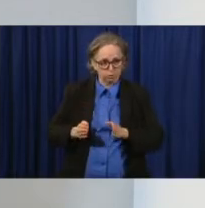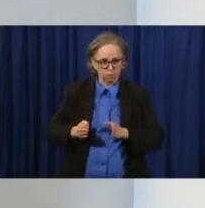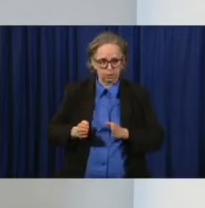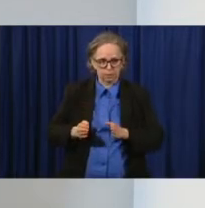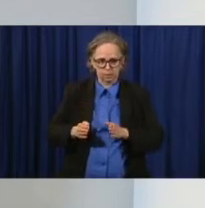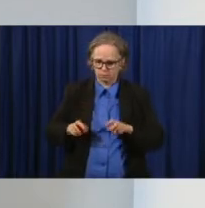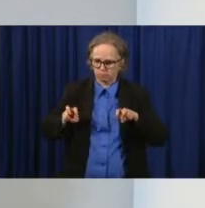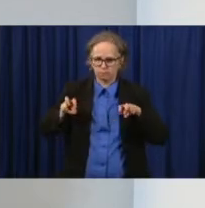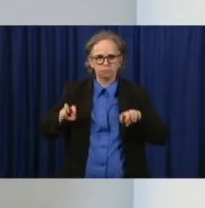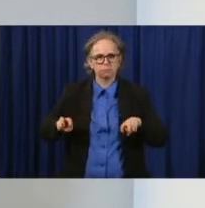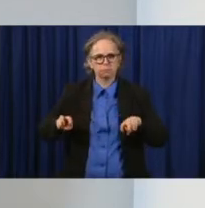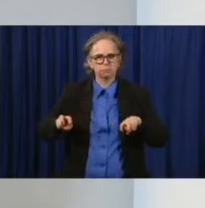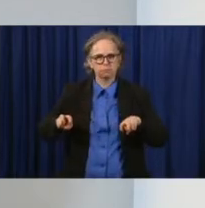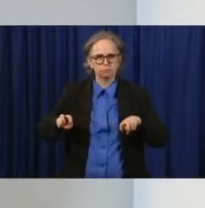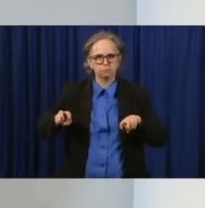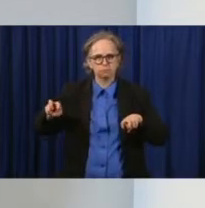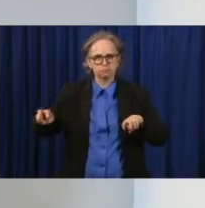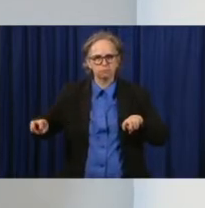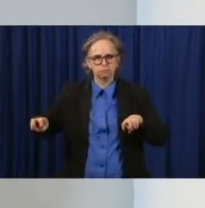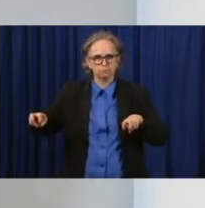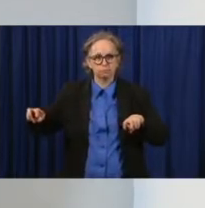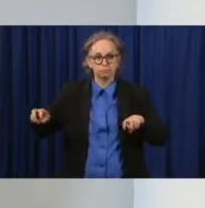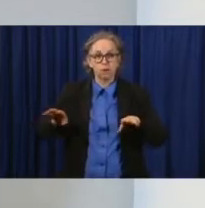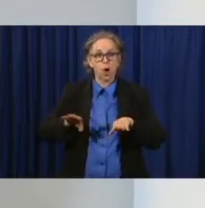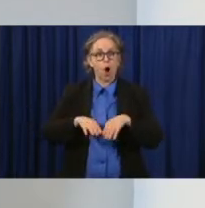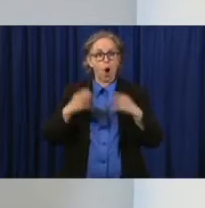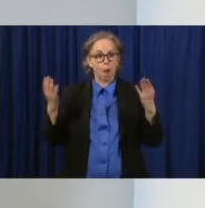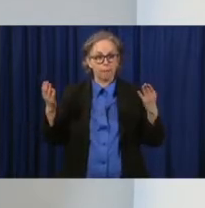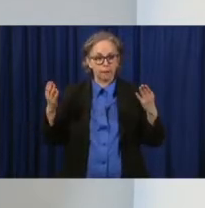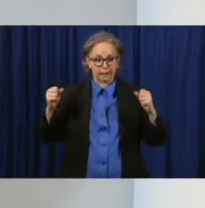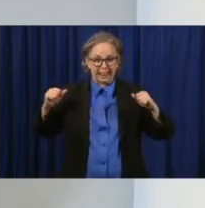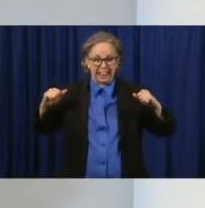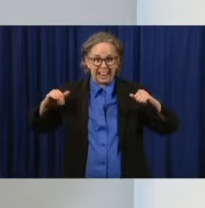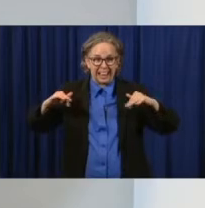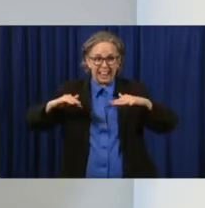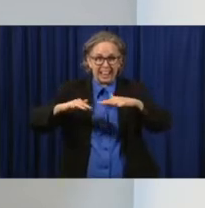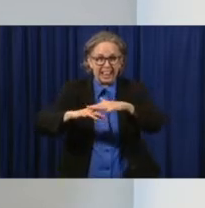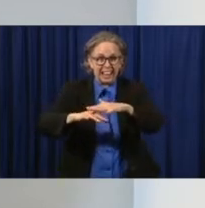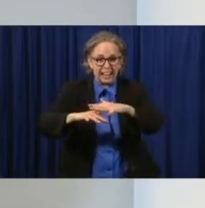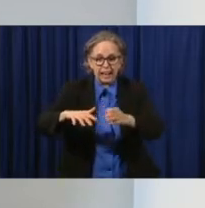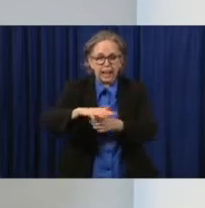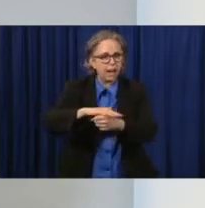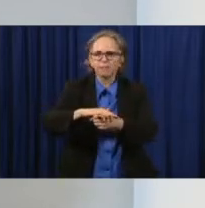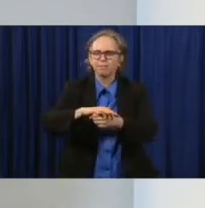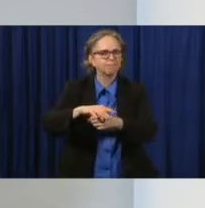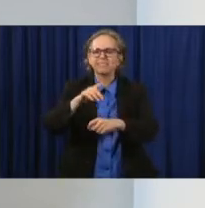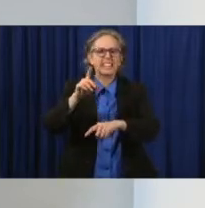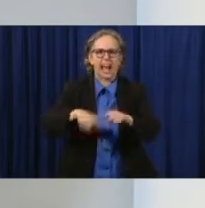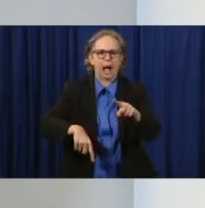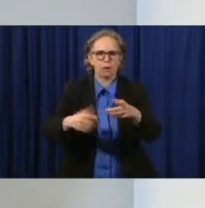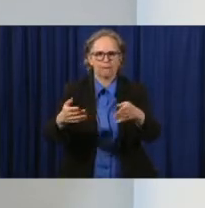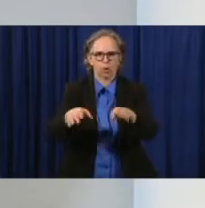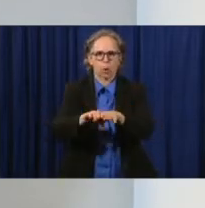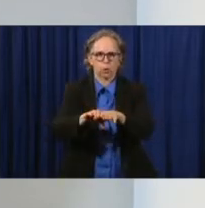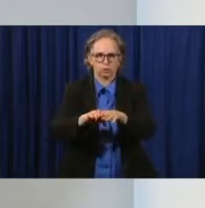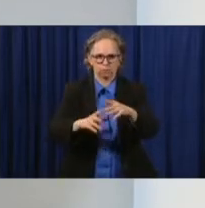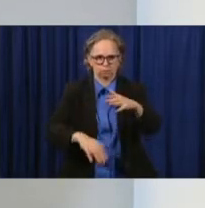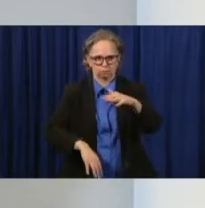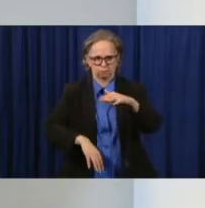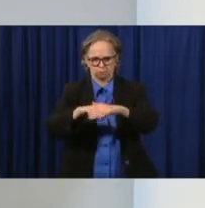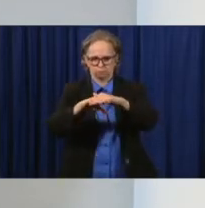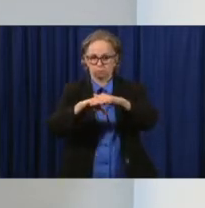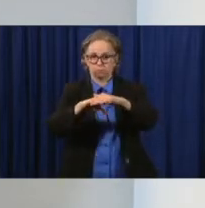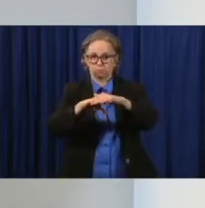drinks. And open congregate areas must remain closed. There's no more than 10 people to a party,